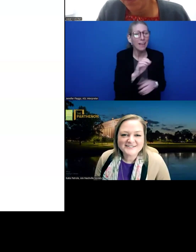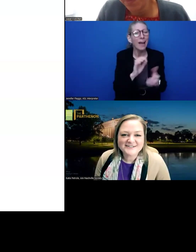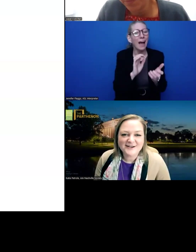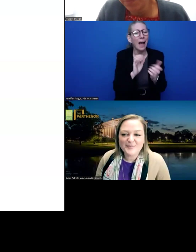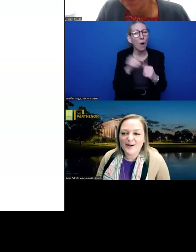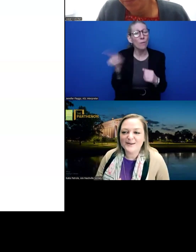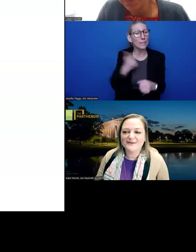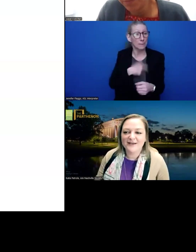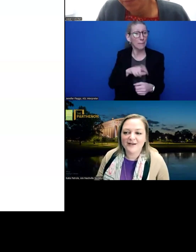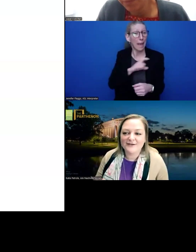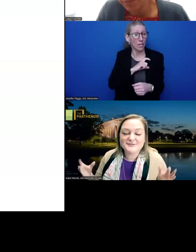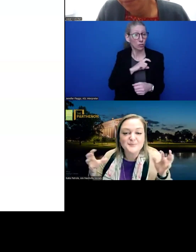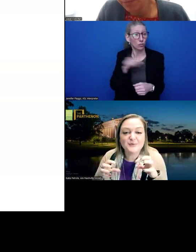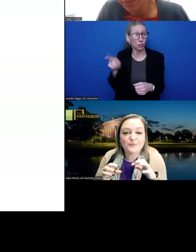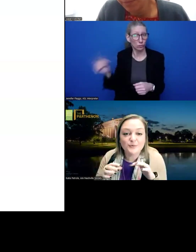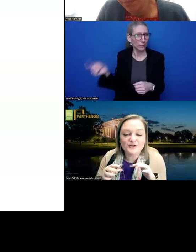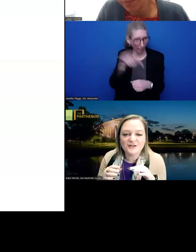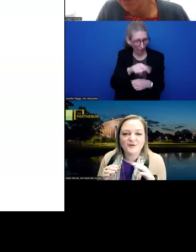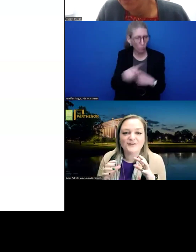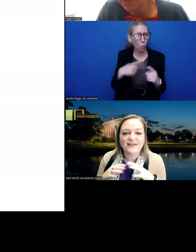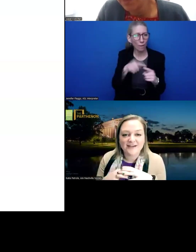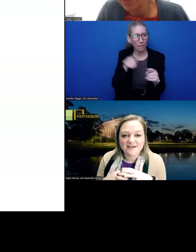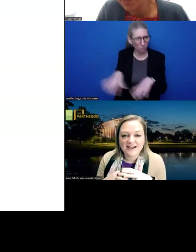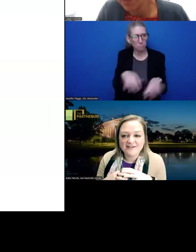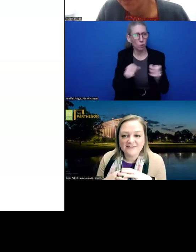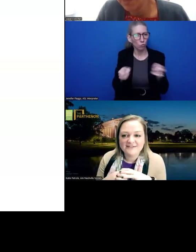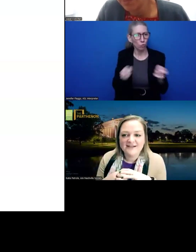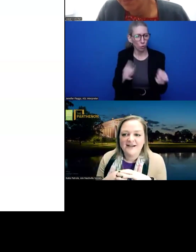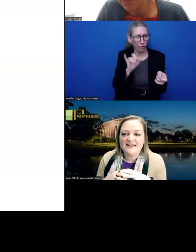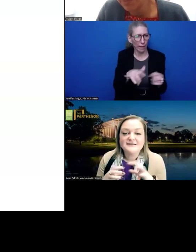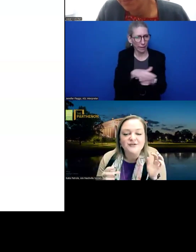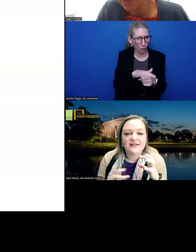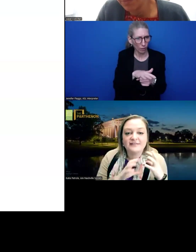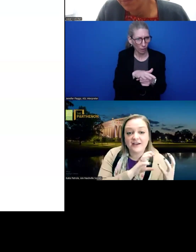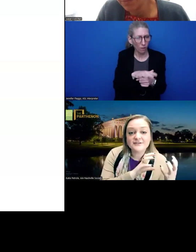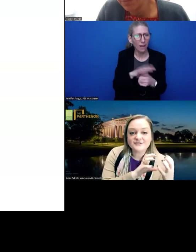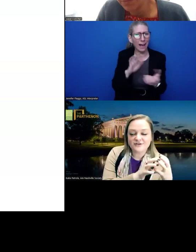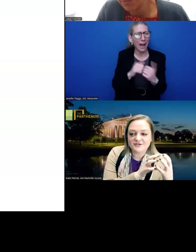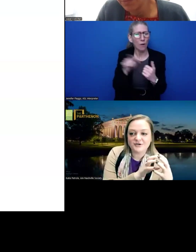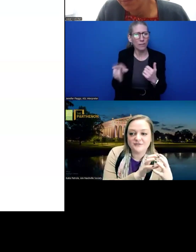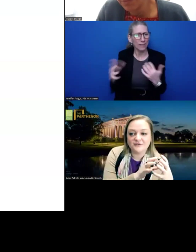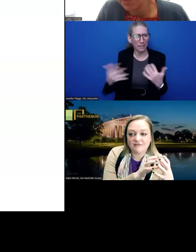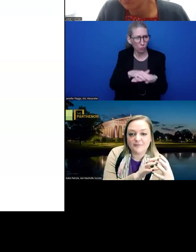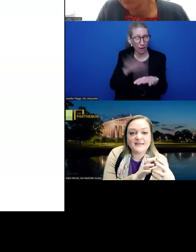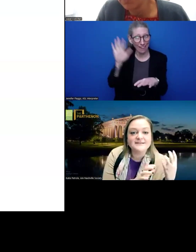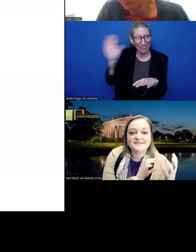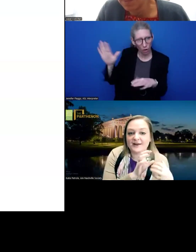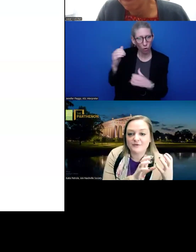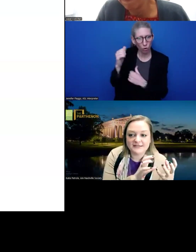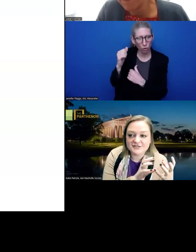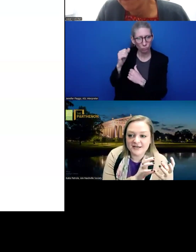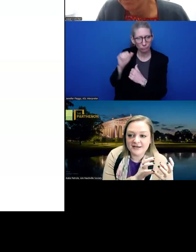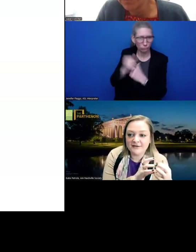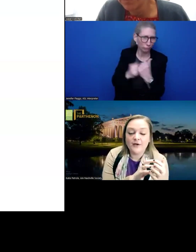Spanish, upon assuming rule over the area, integrate their structure of government